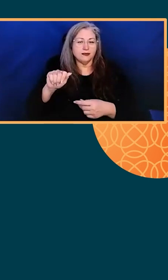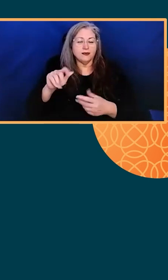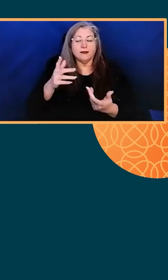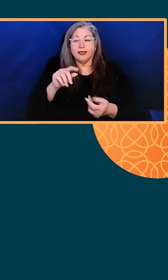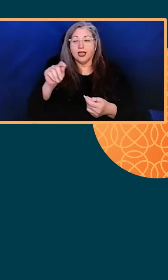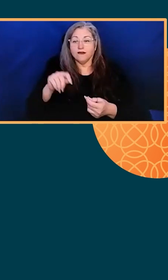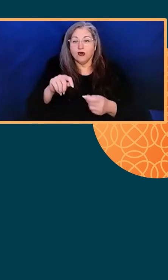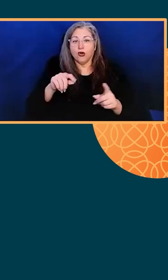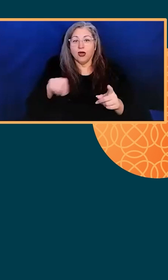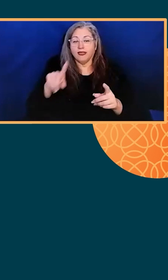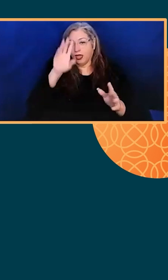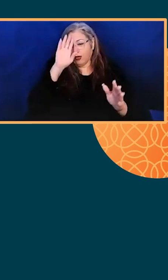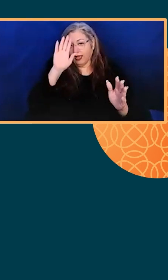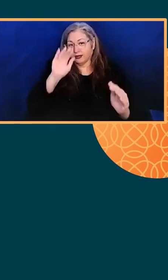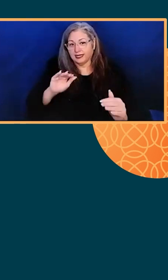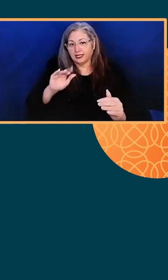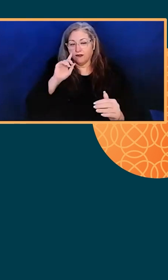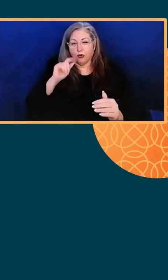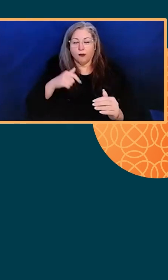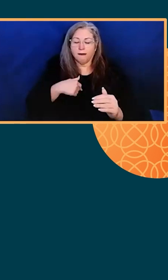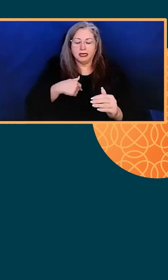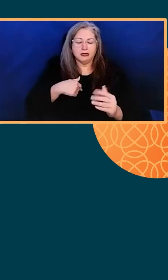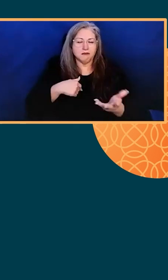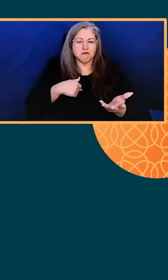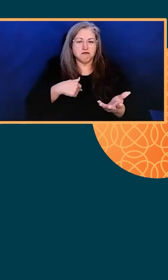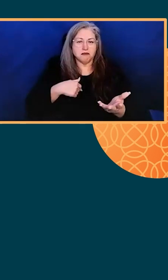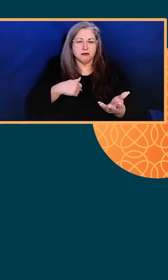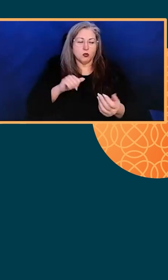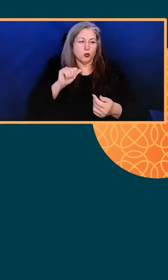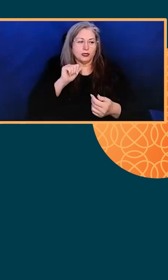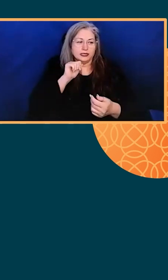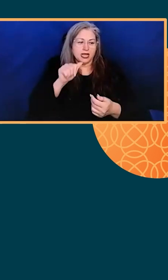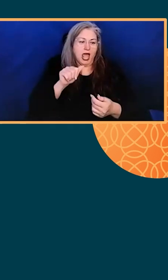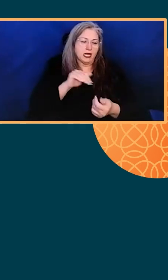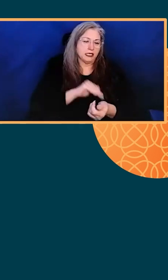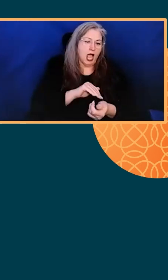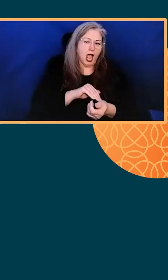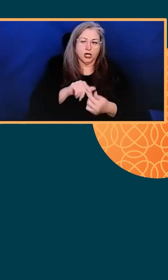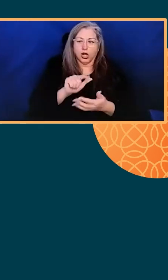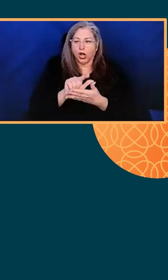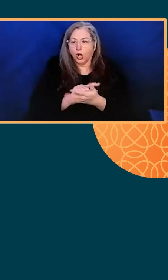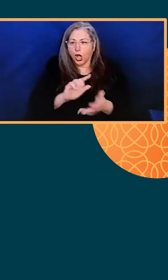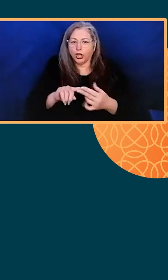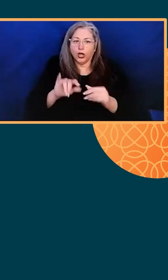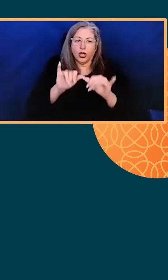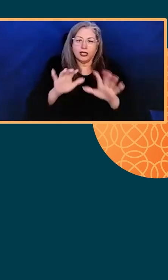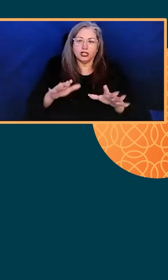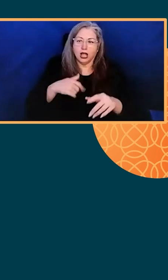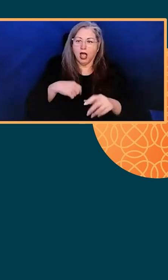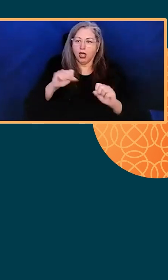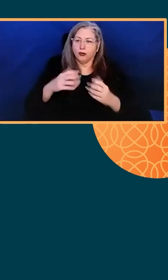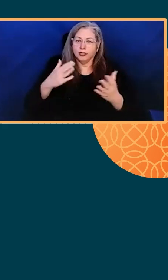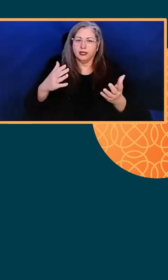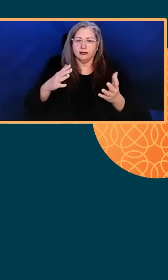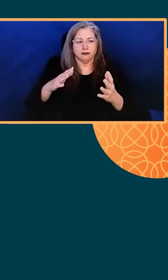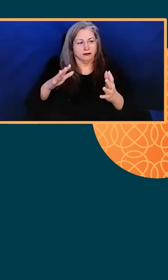therefore, the expectations for me were not, you know, doctor, lawyer, engineer. I could just be a